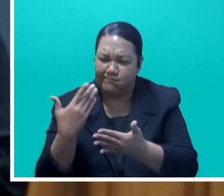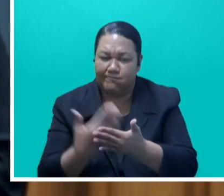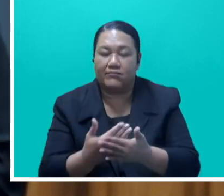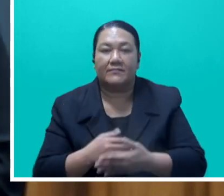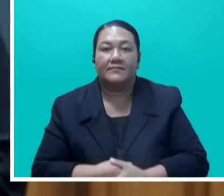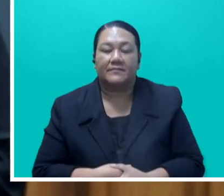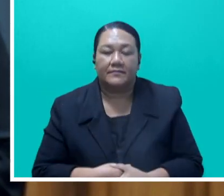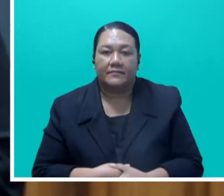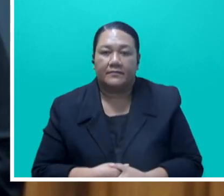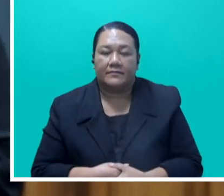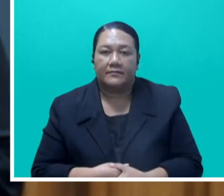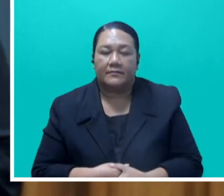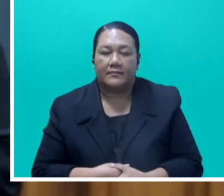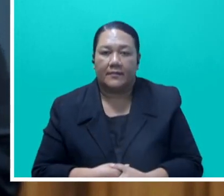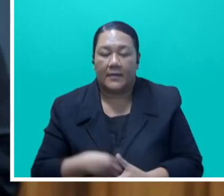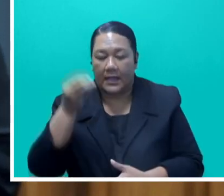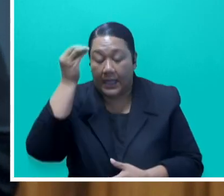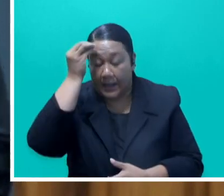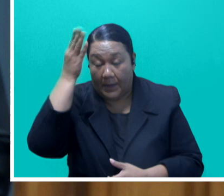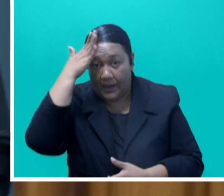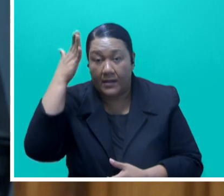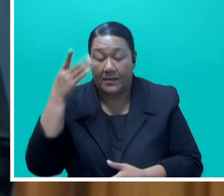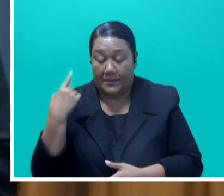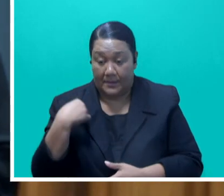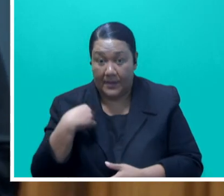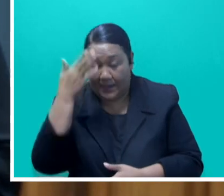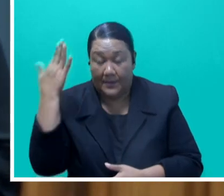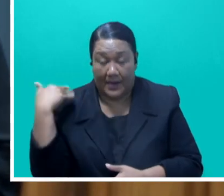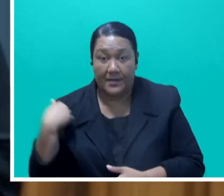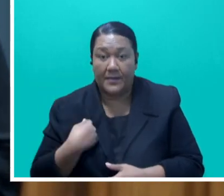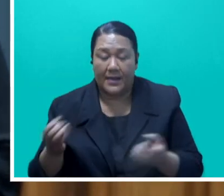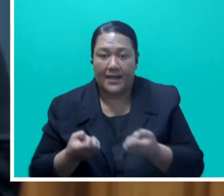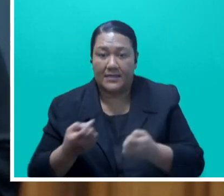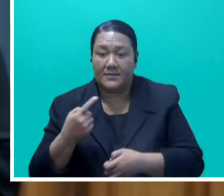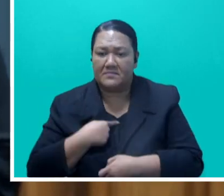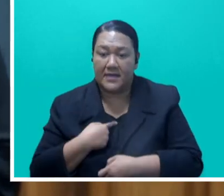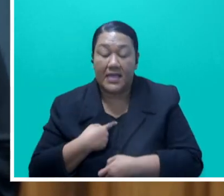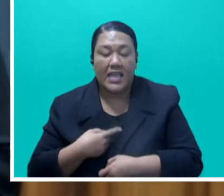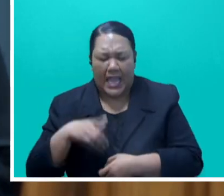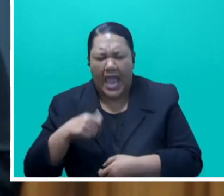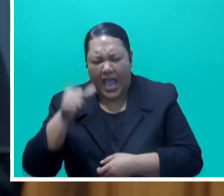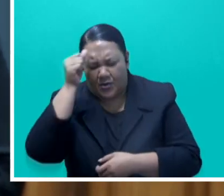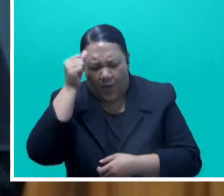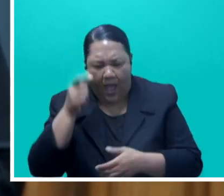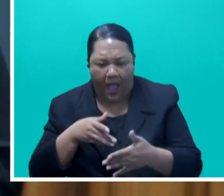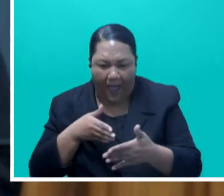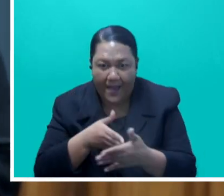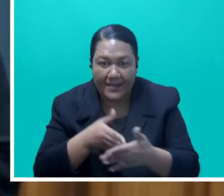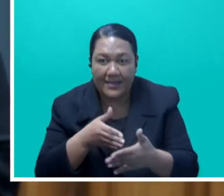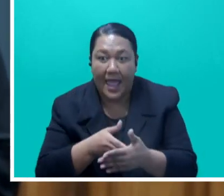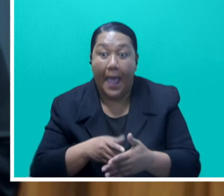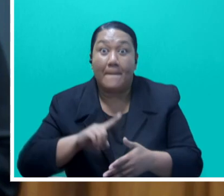Encouraging me along the way and reminding me that nothing good comes easy. And if God is for us, who can be against